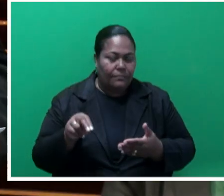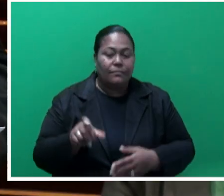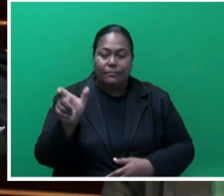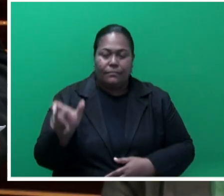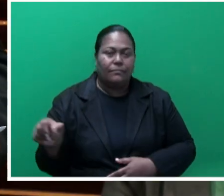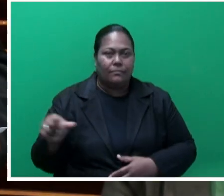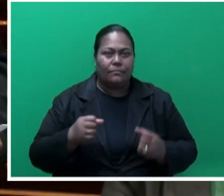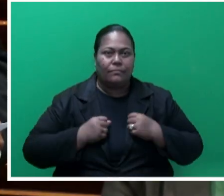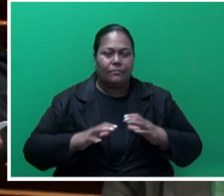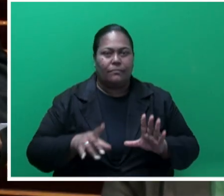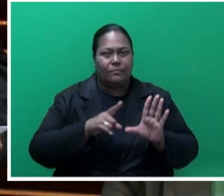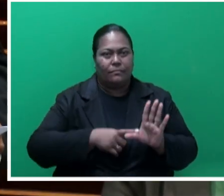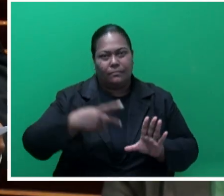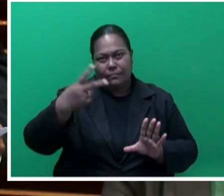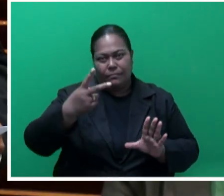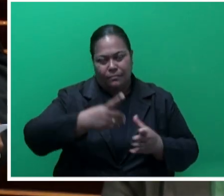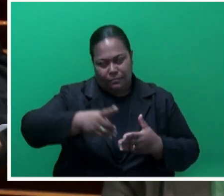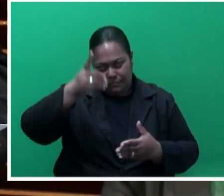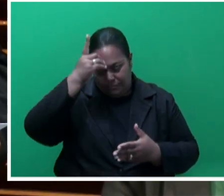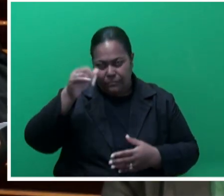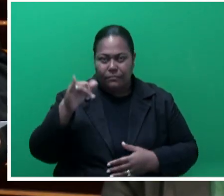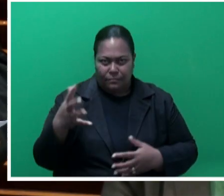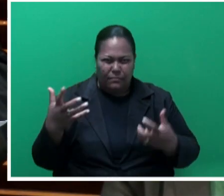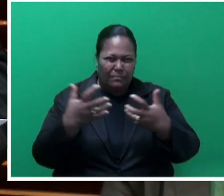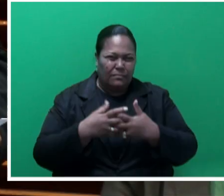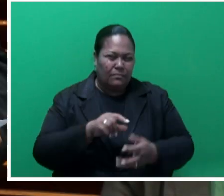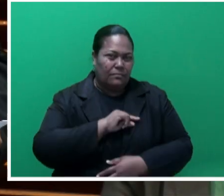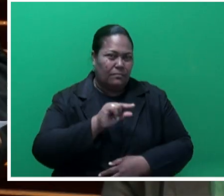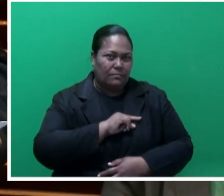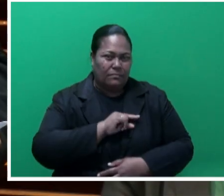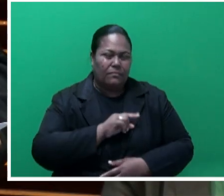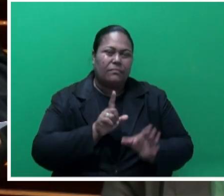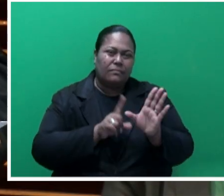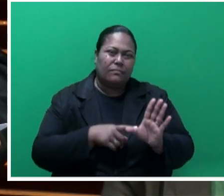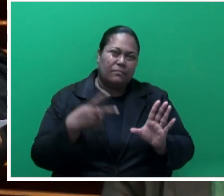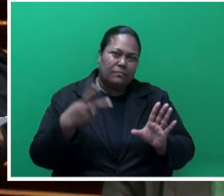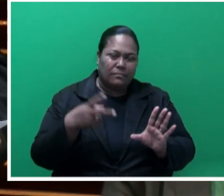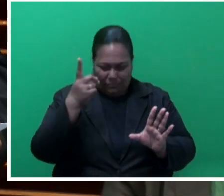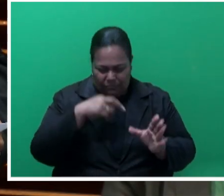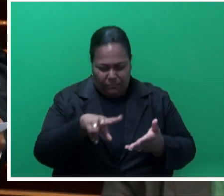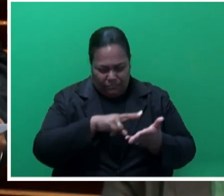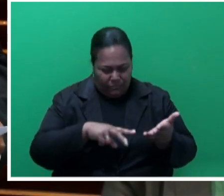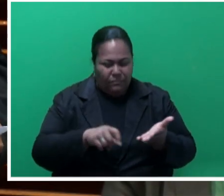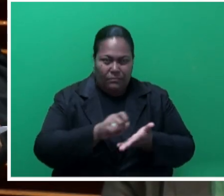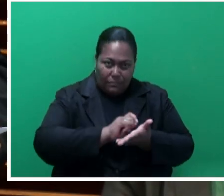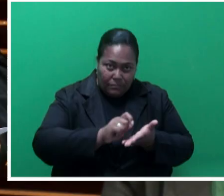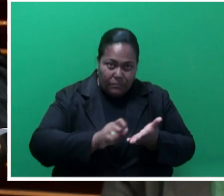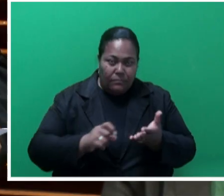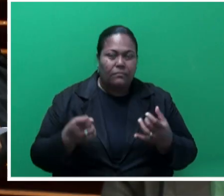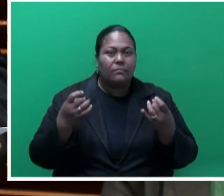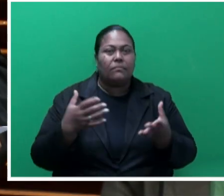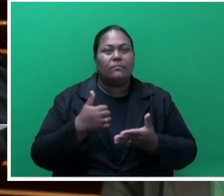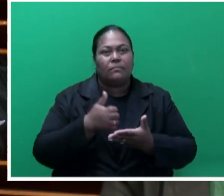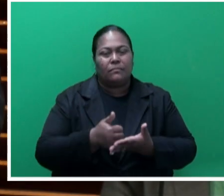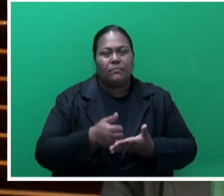Year 12 education or an equivalent qualification to ensure they can effectively read, write, and provide support for